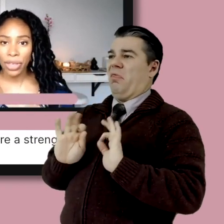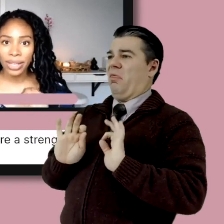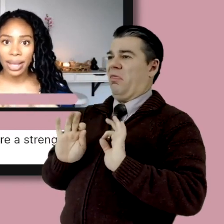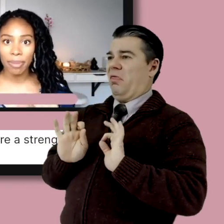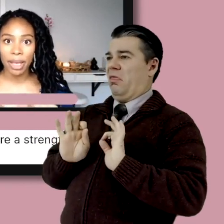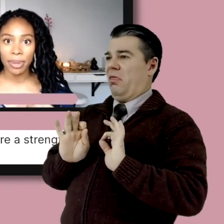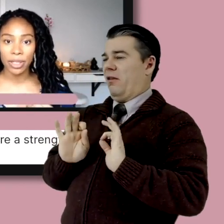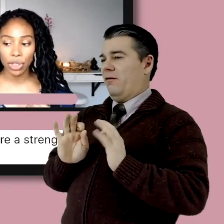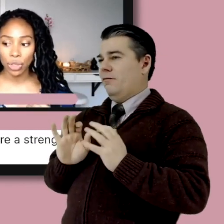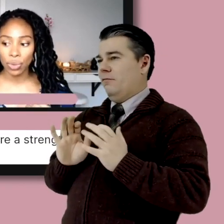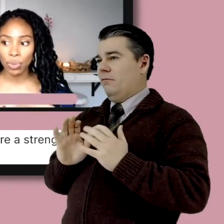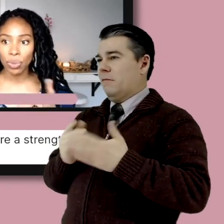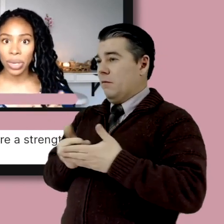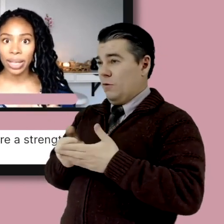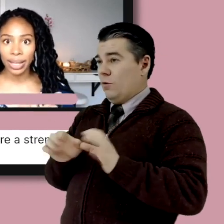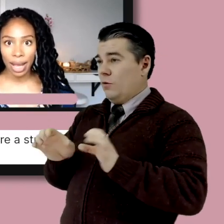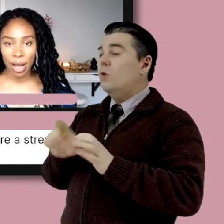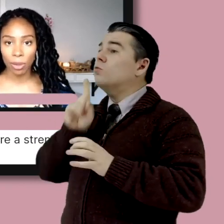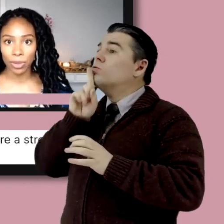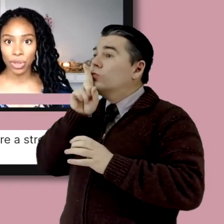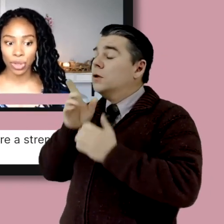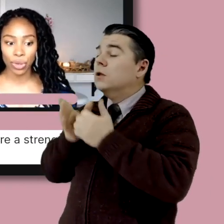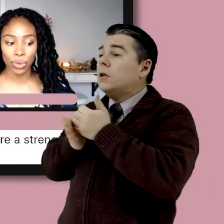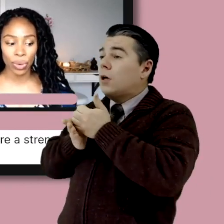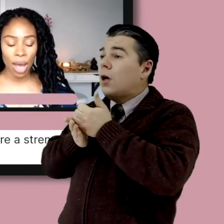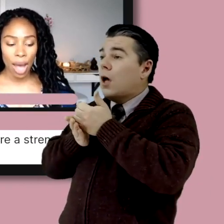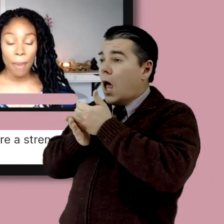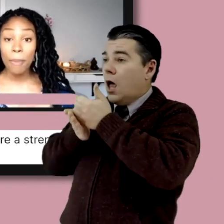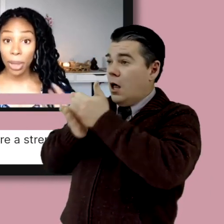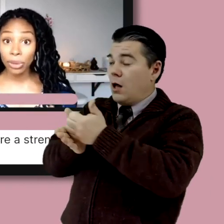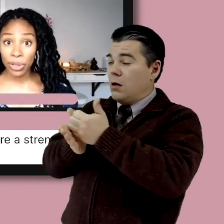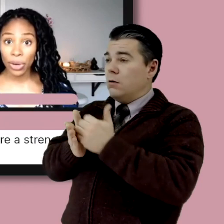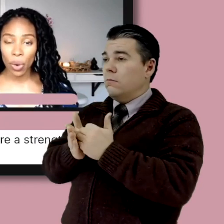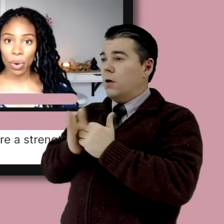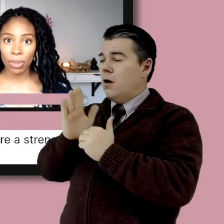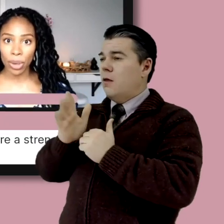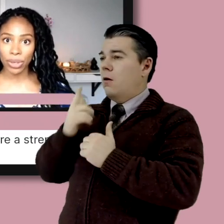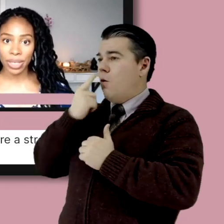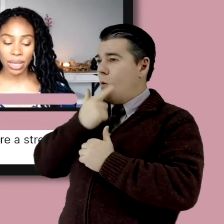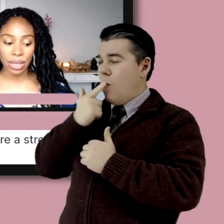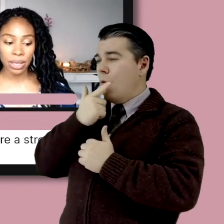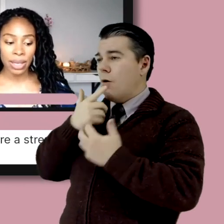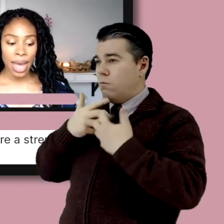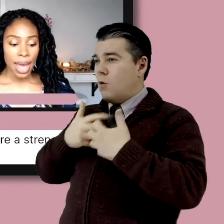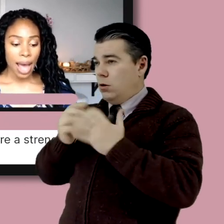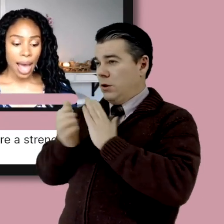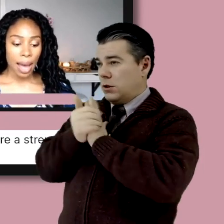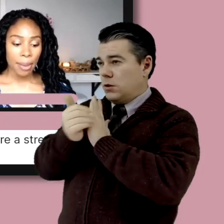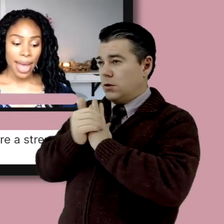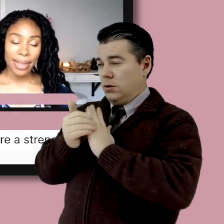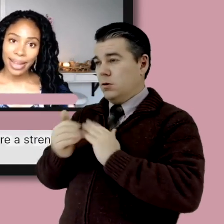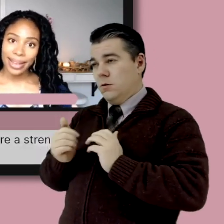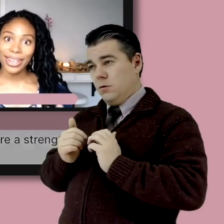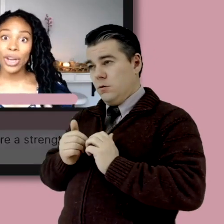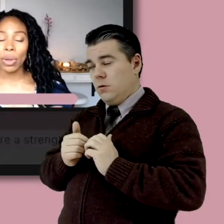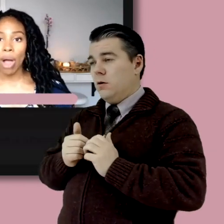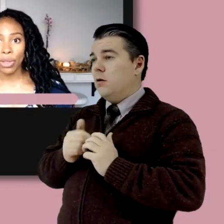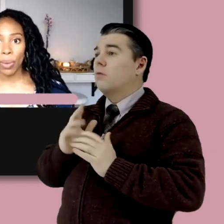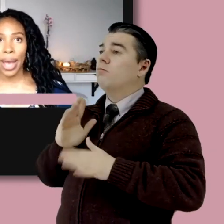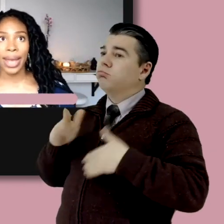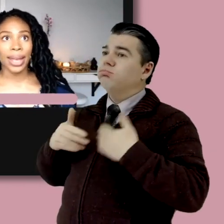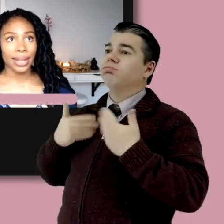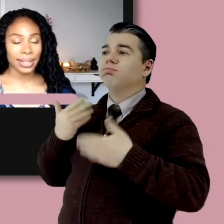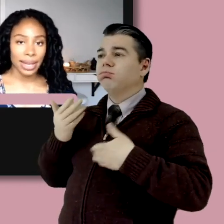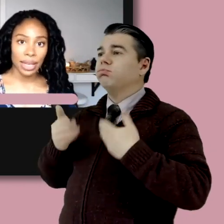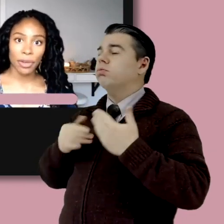little things that babies do really helps to build their oral motor skills. And then, you know, along